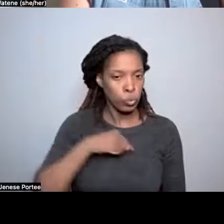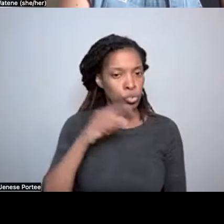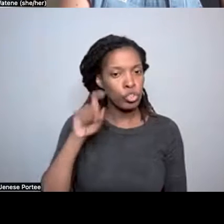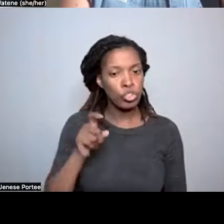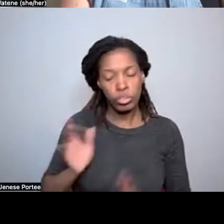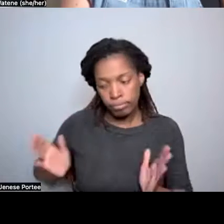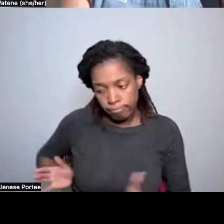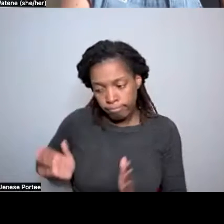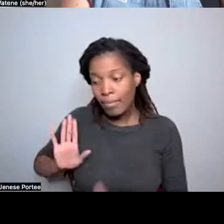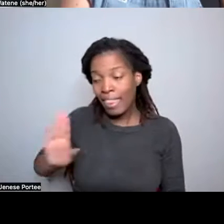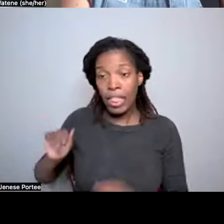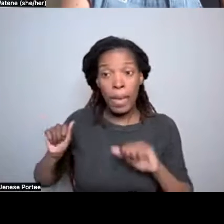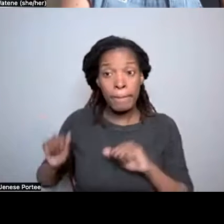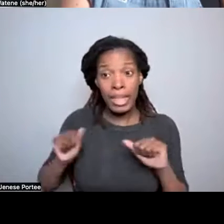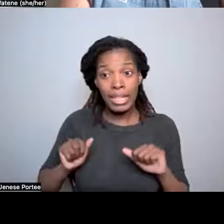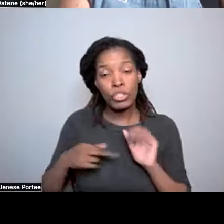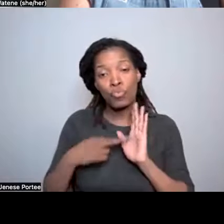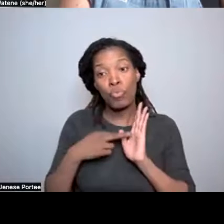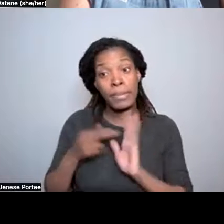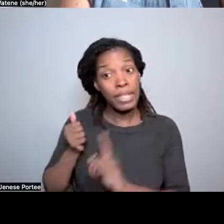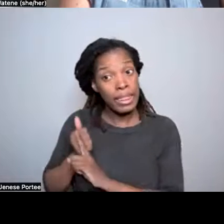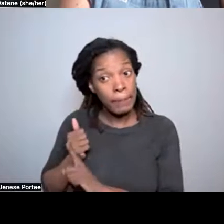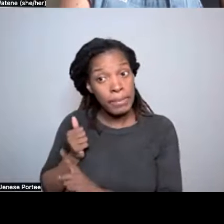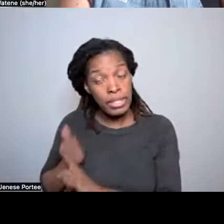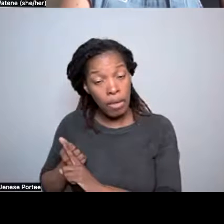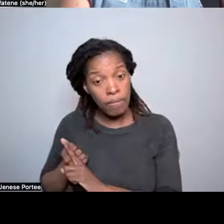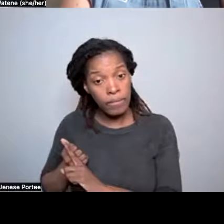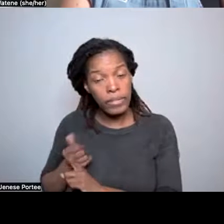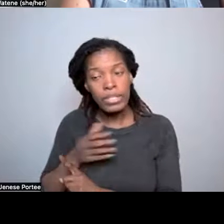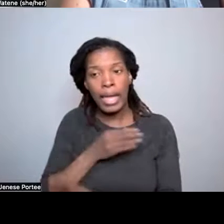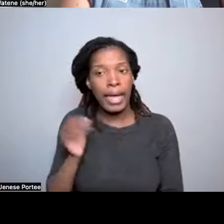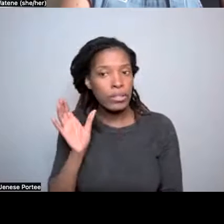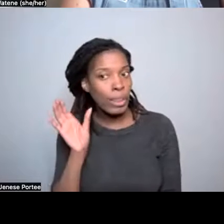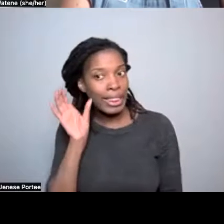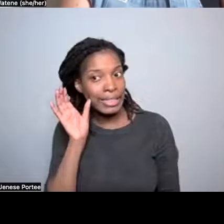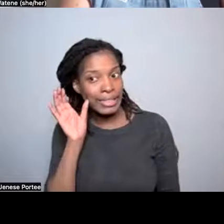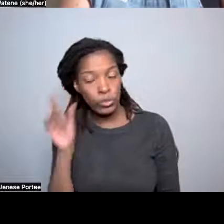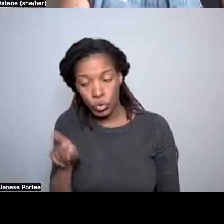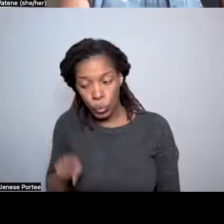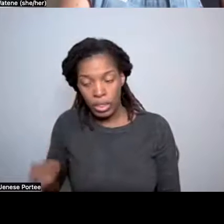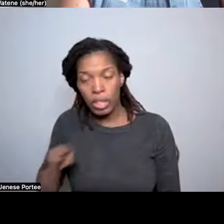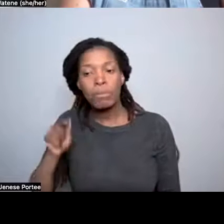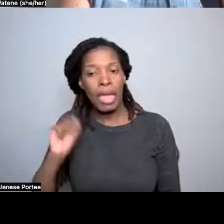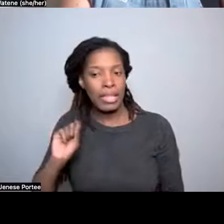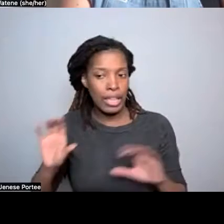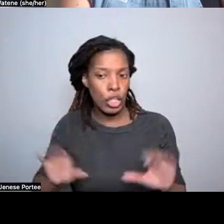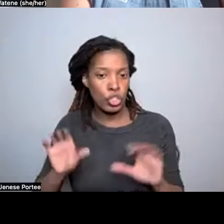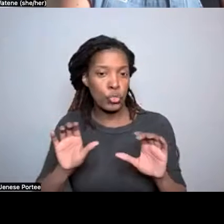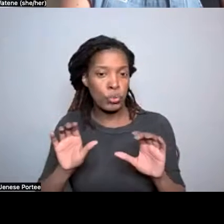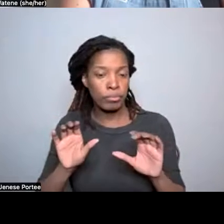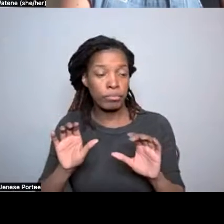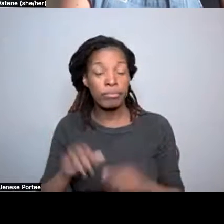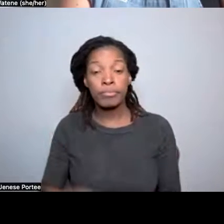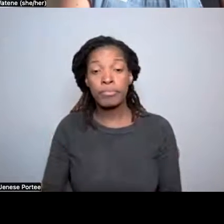their abilities to represent themselves and to listen to them as they do. I wish to